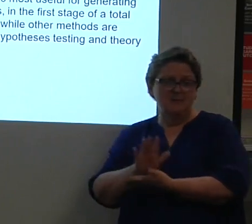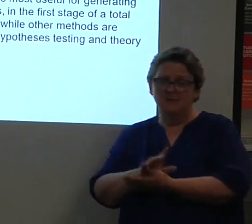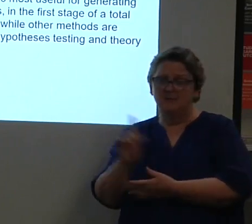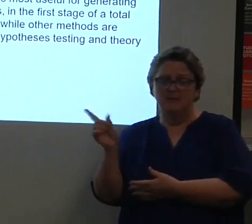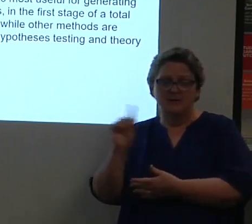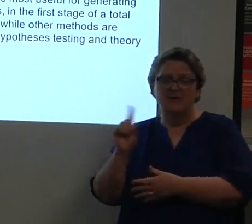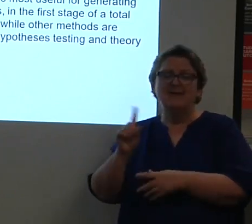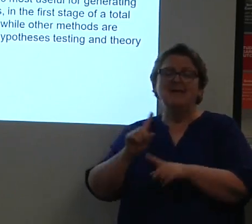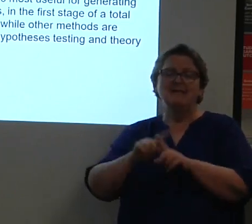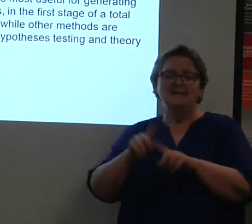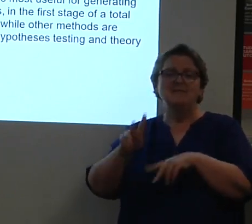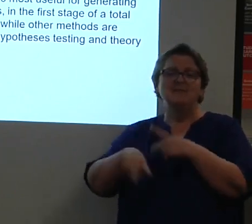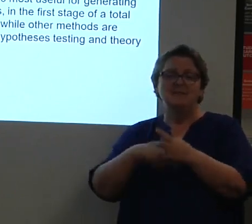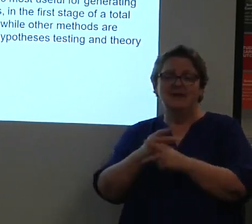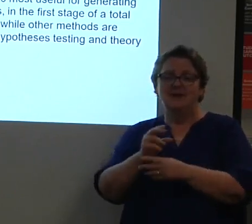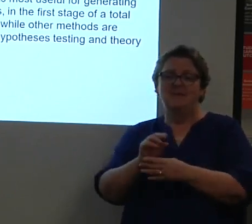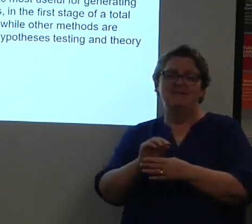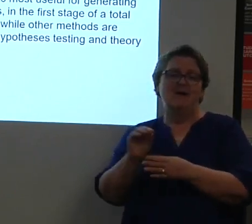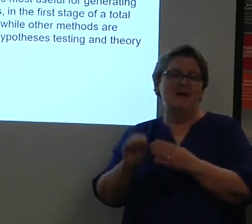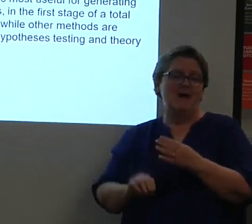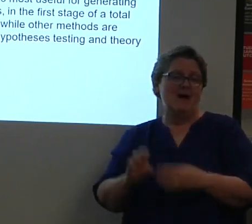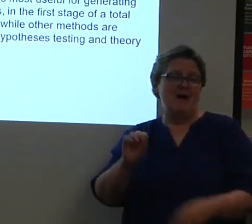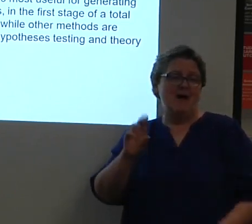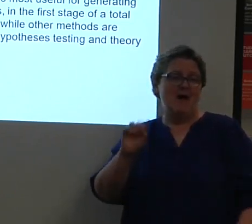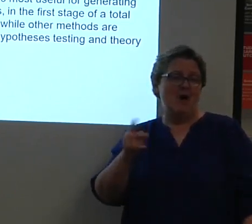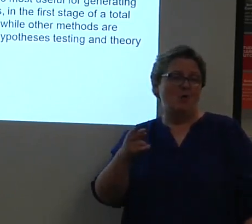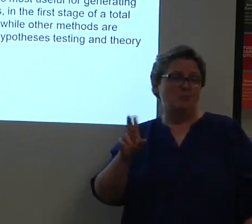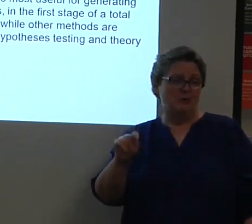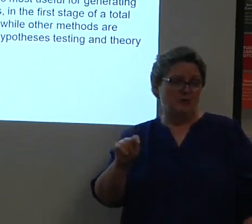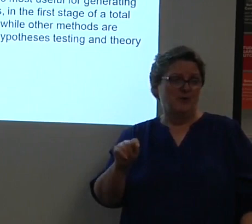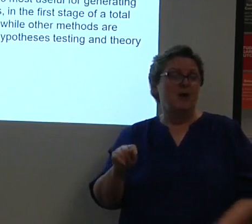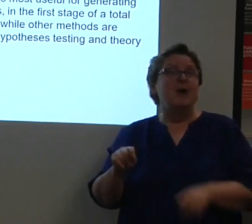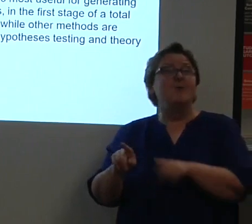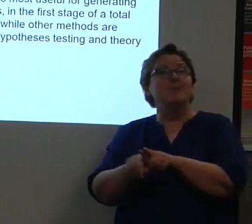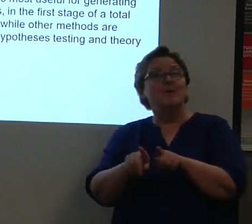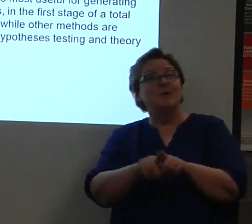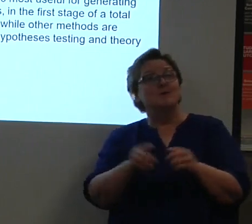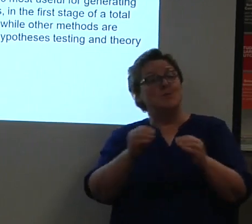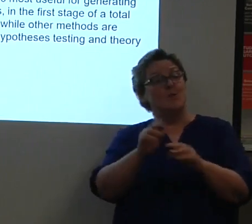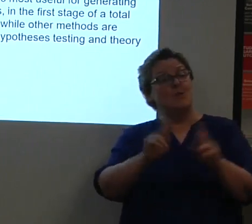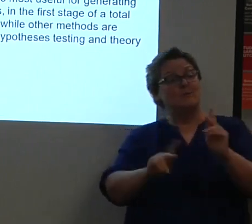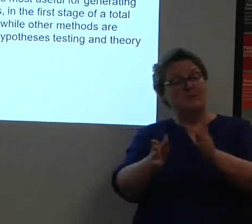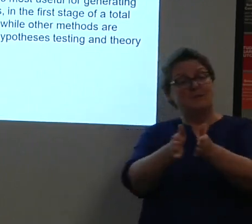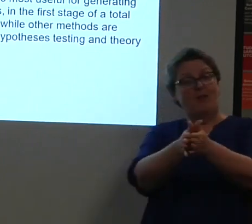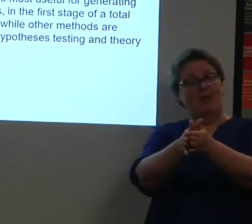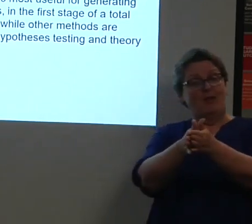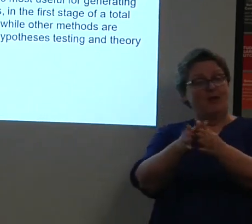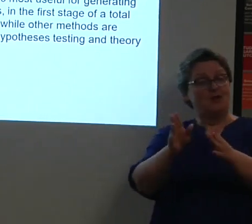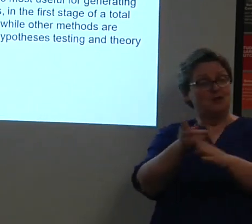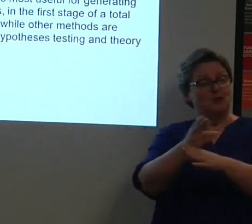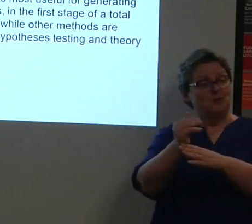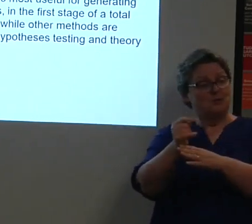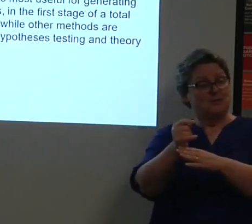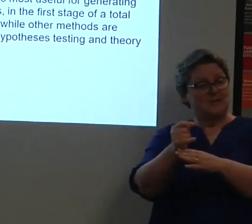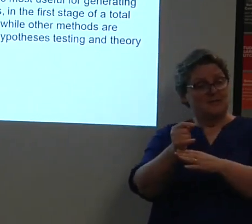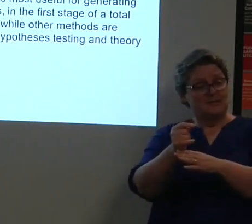different kind of output that they're doing. But it can also be usable to more people. So the motivation for doing this kind of research and who you might